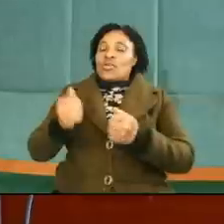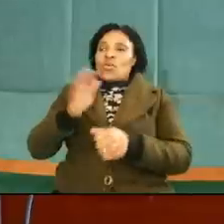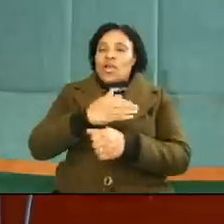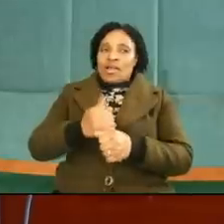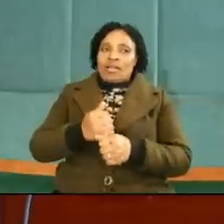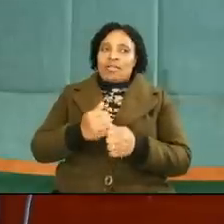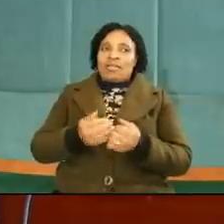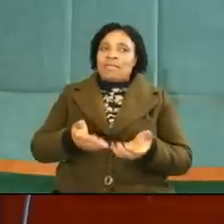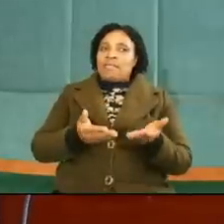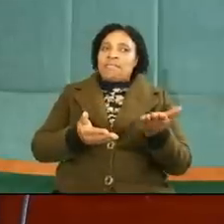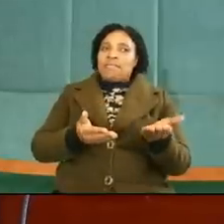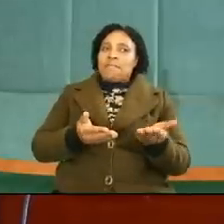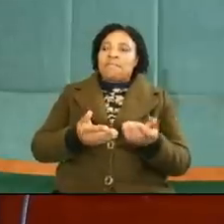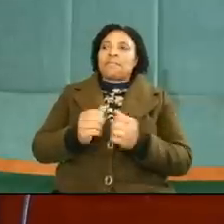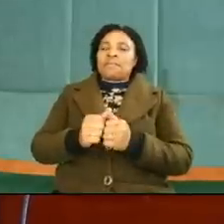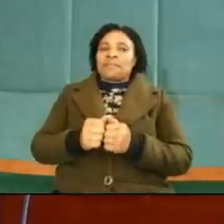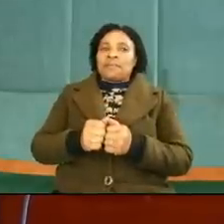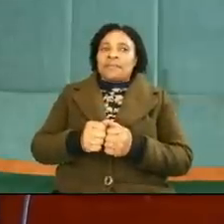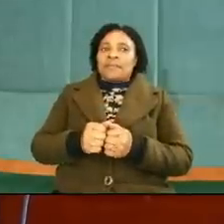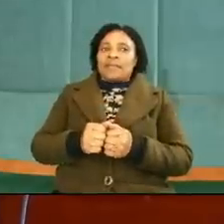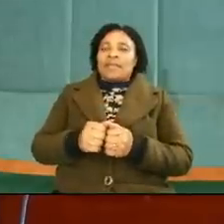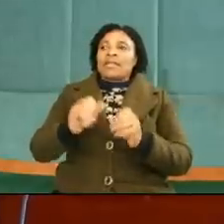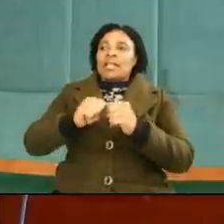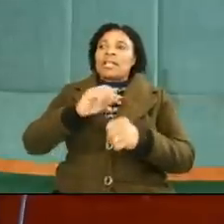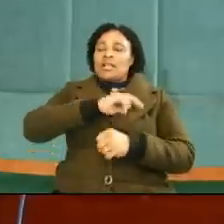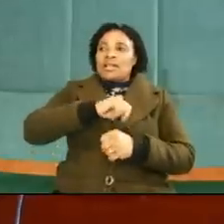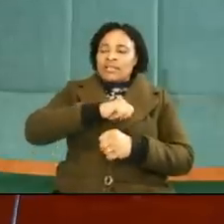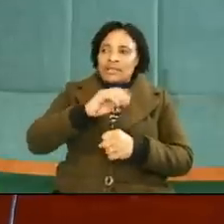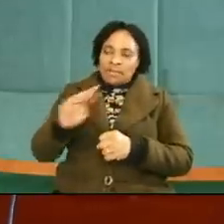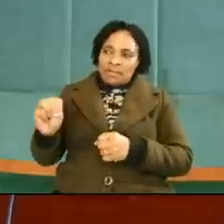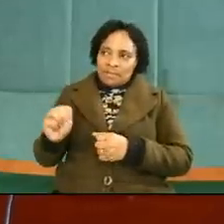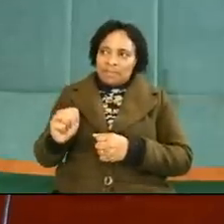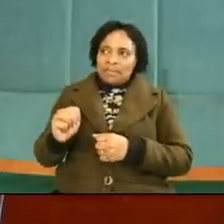to work with them so hard and nurture them.